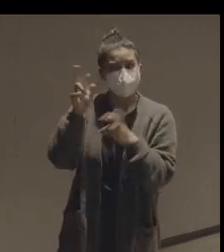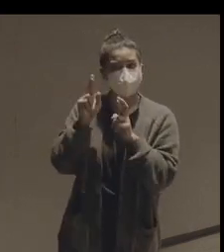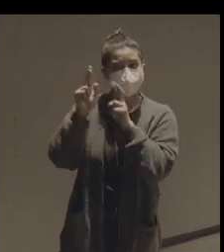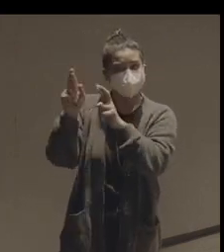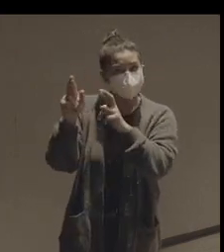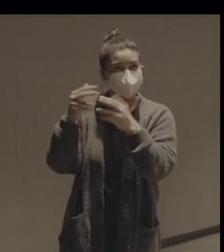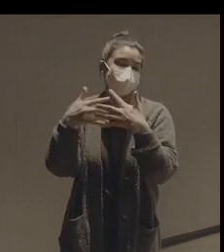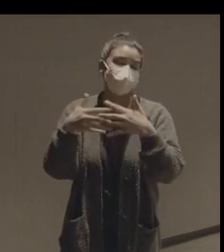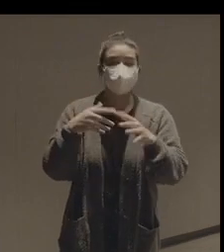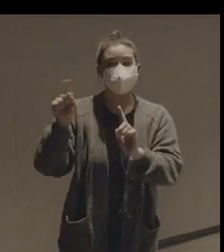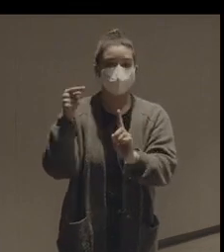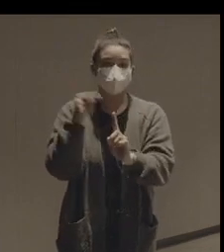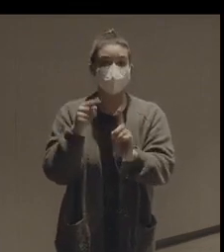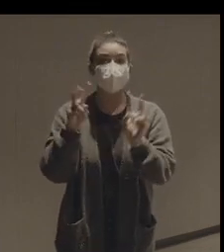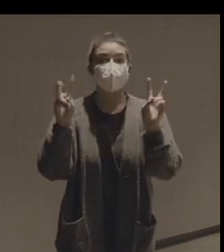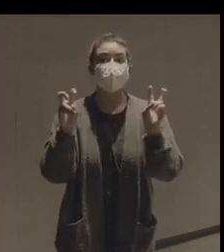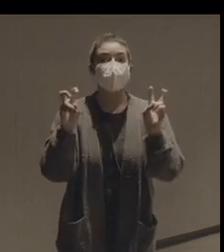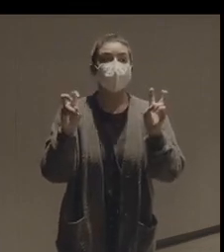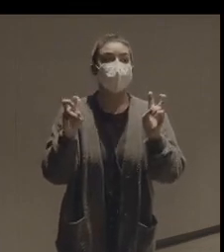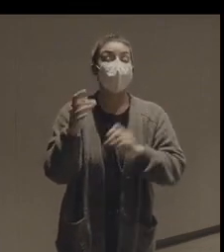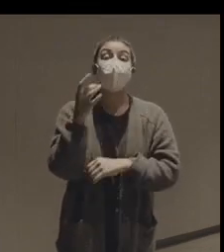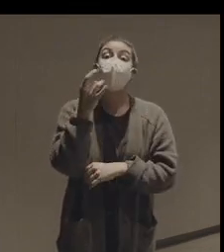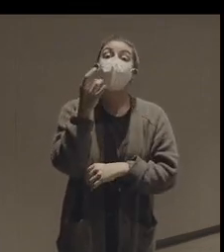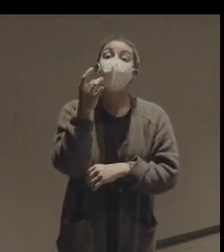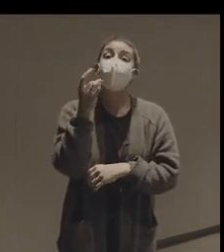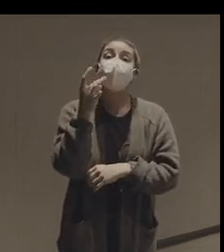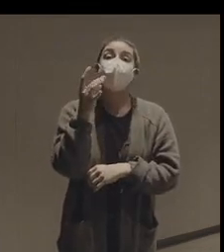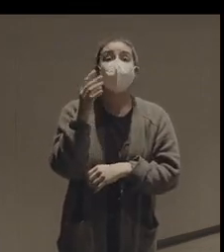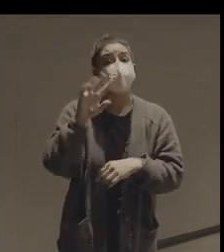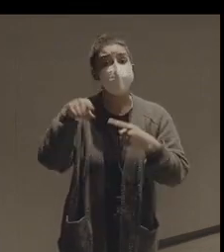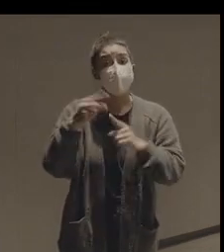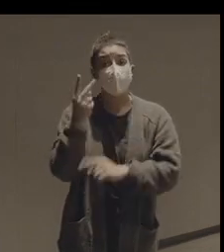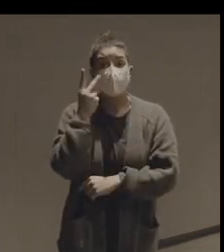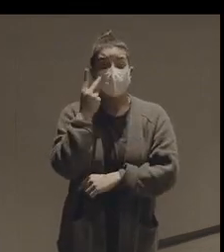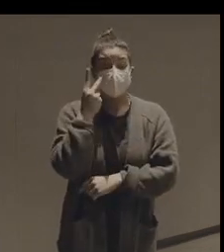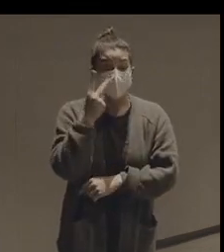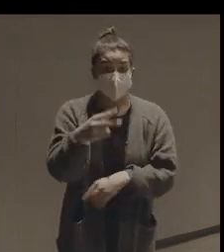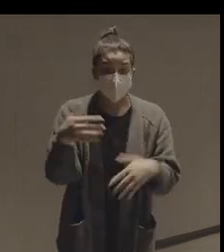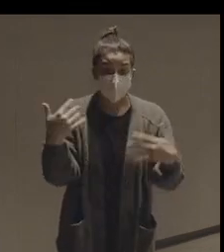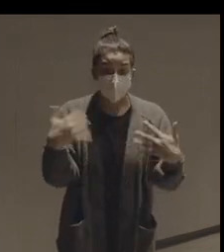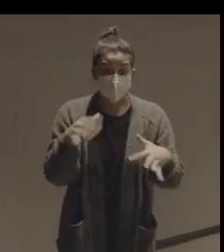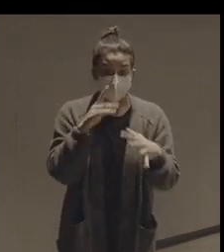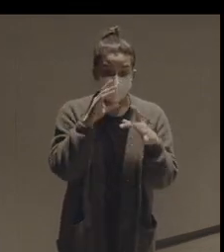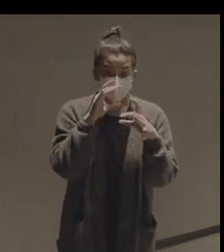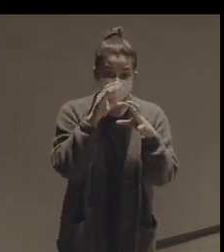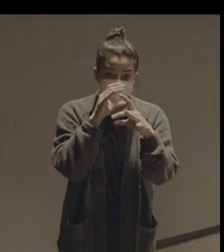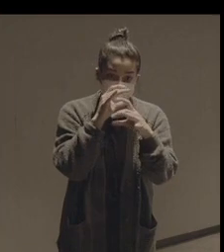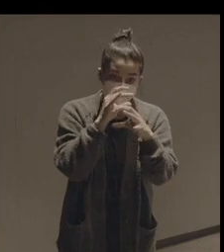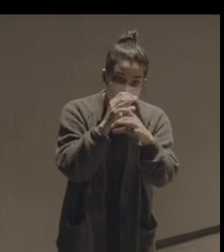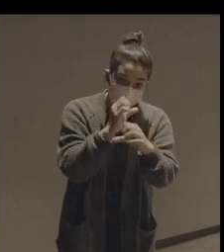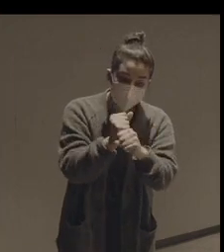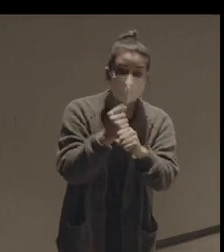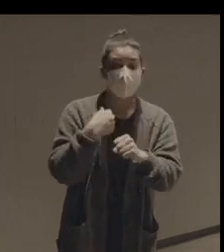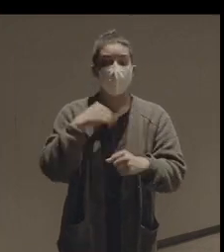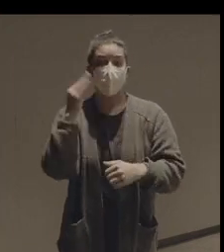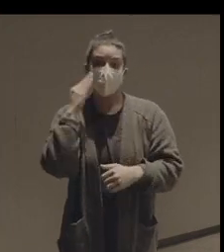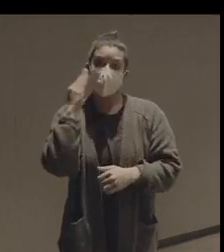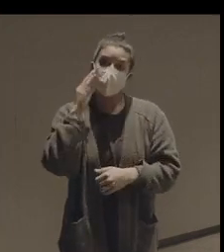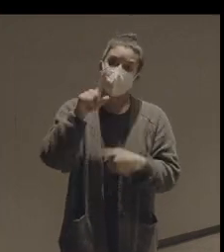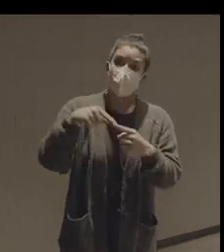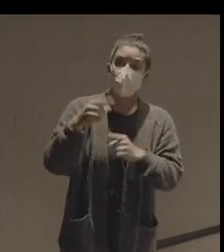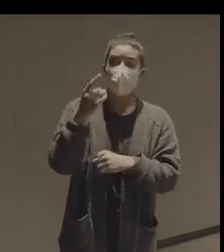They tell me that when the lights go up real high and then come down again, we know it's going to be the same color, but they feel they've